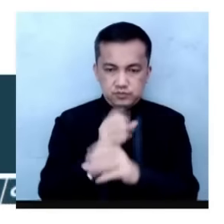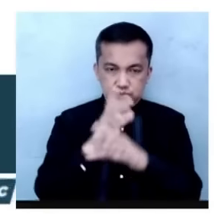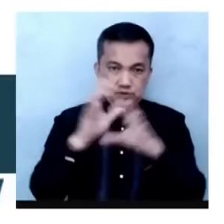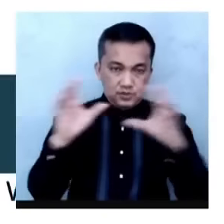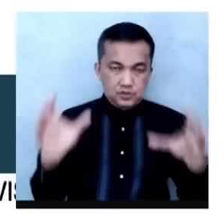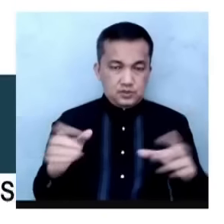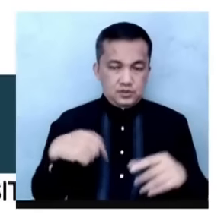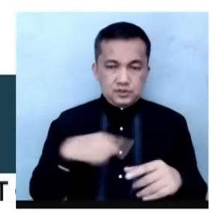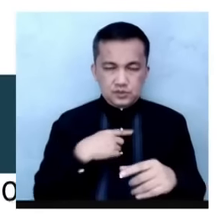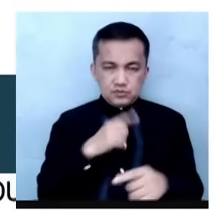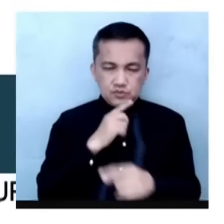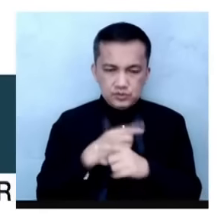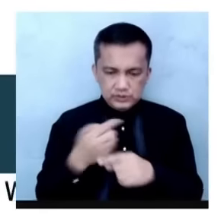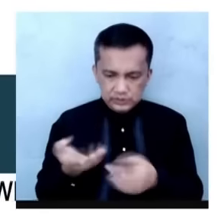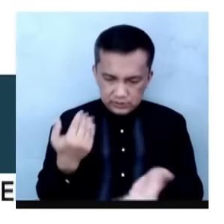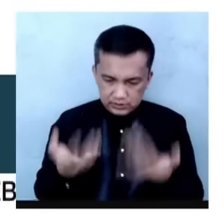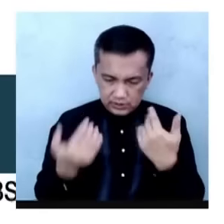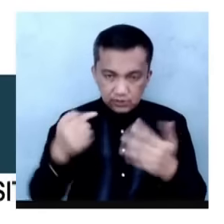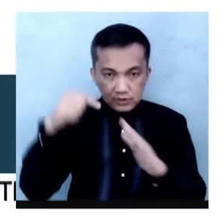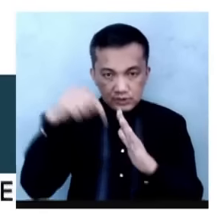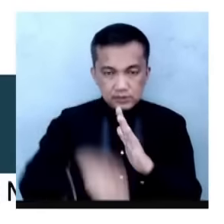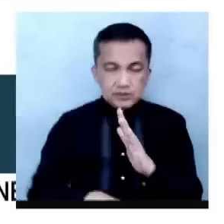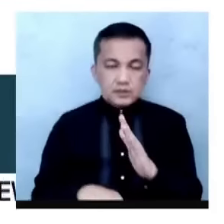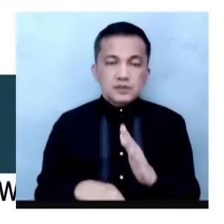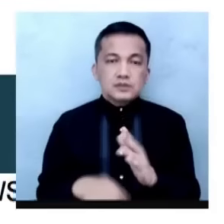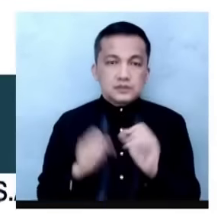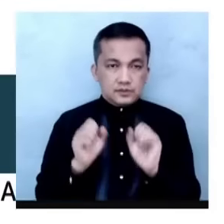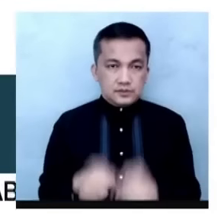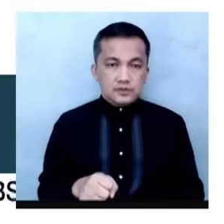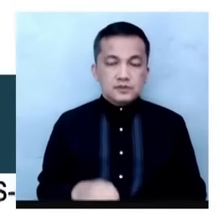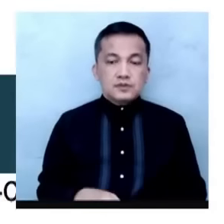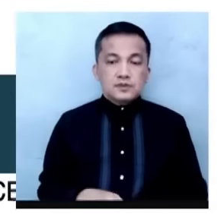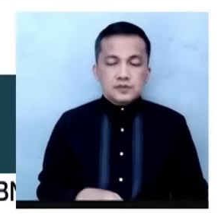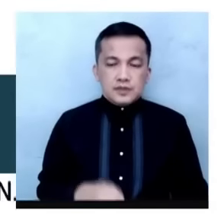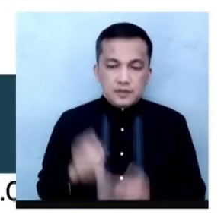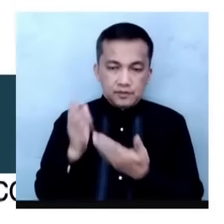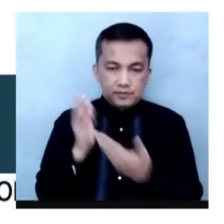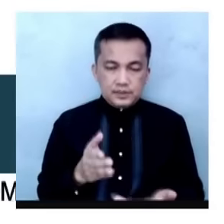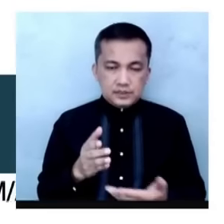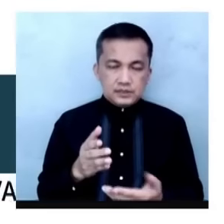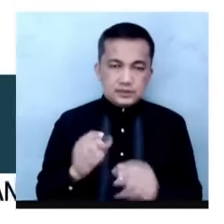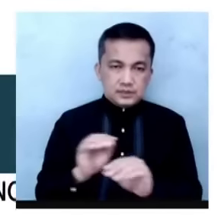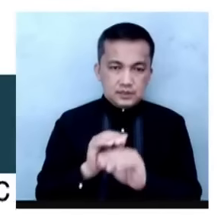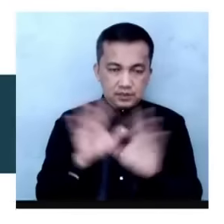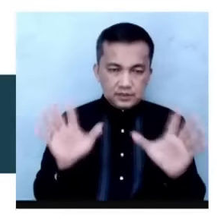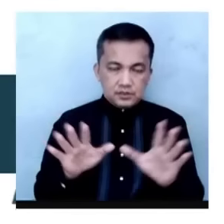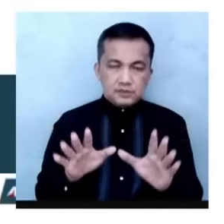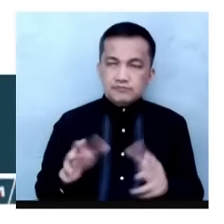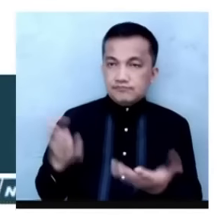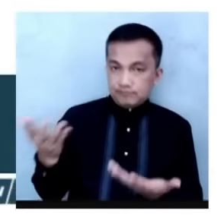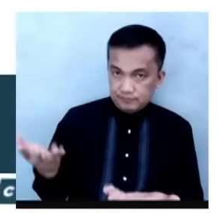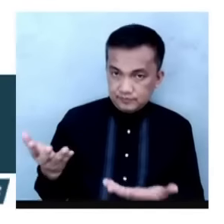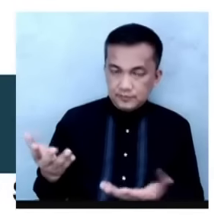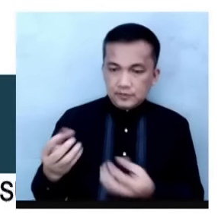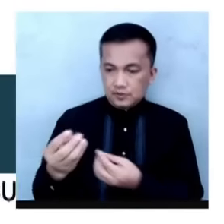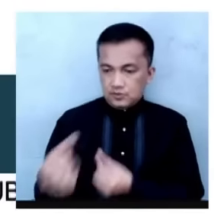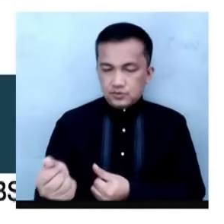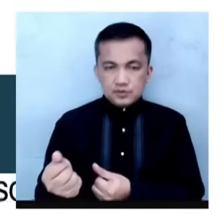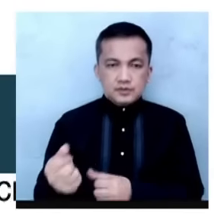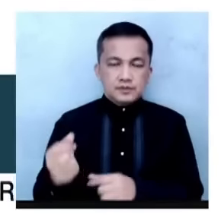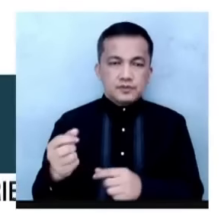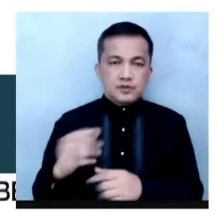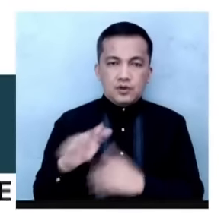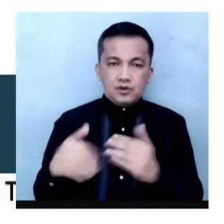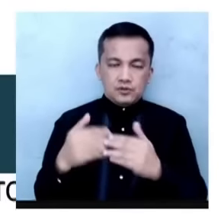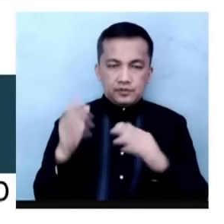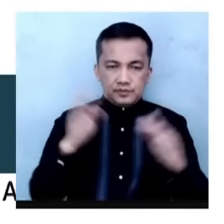really dig down deep and be able to bring into the light, so to speak, and resolve all the problems